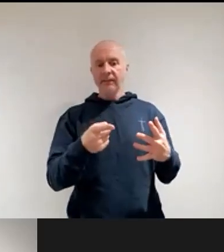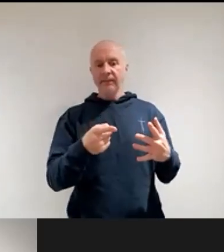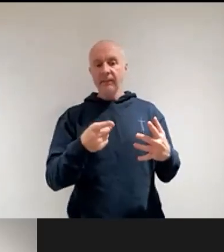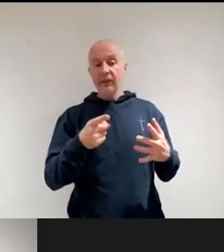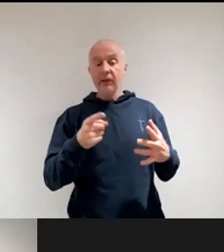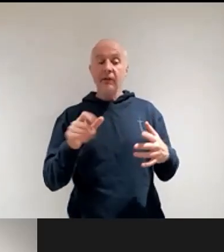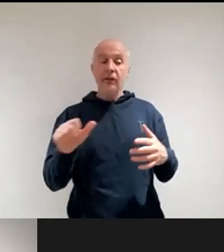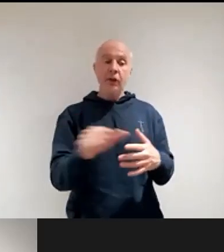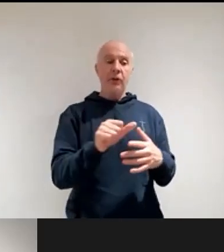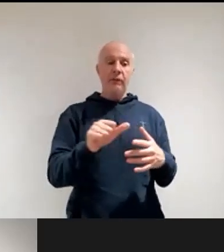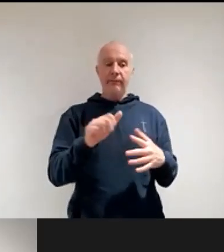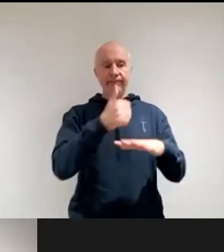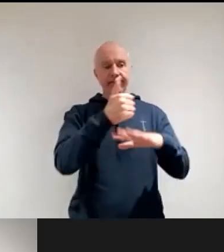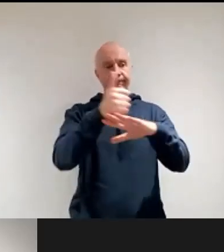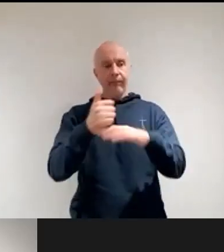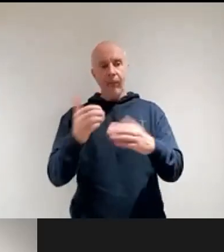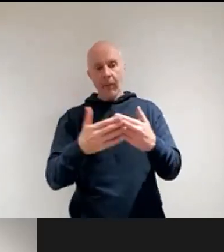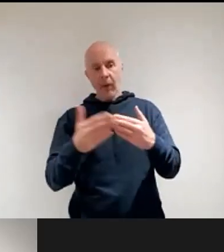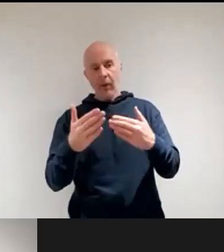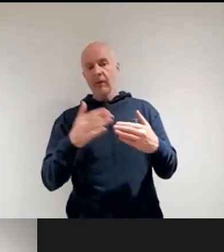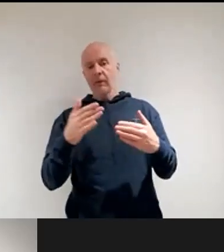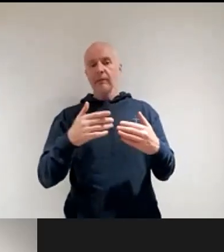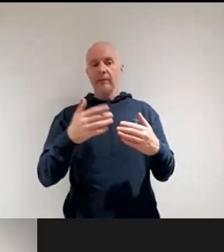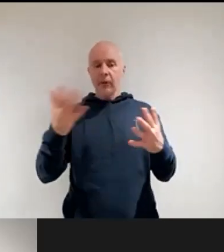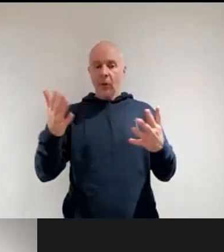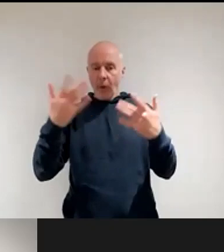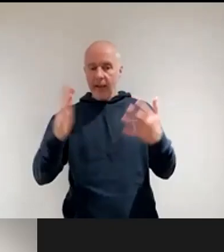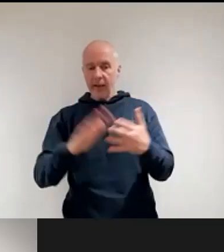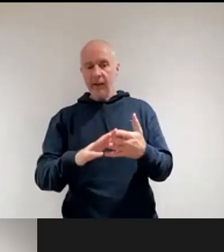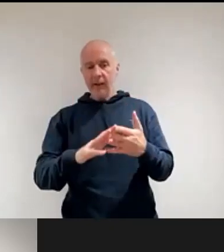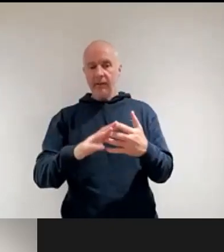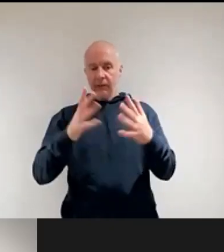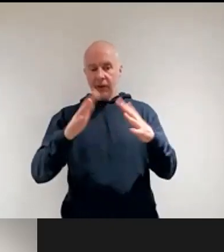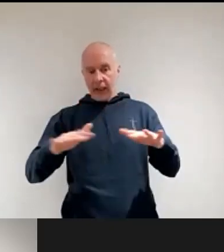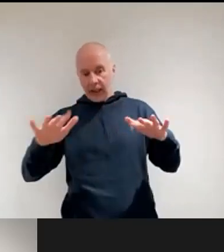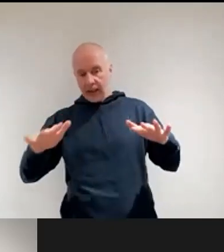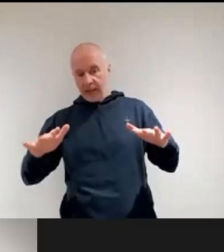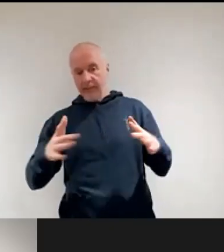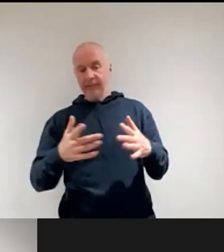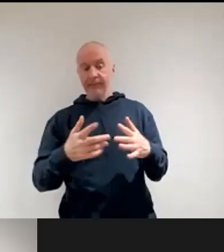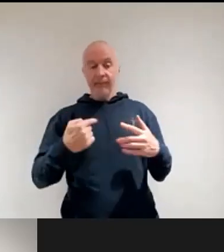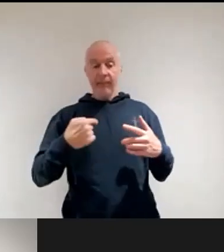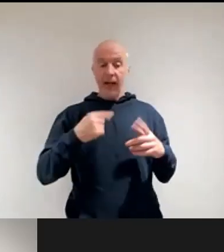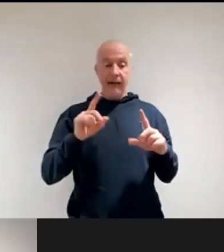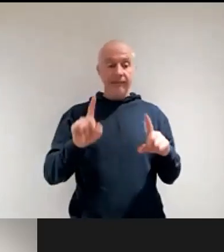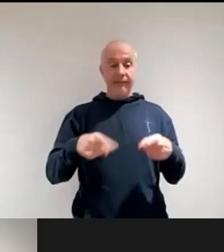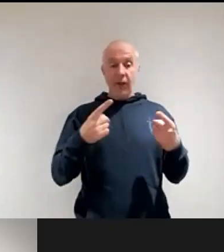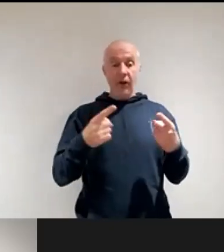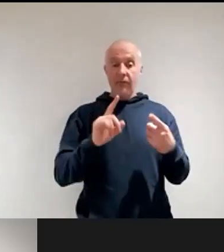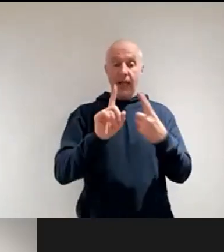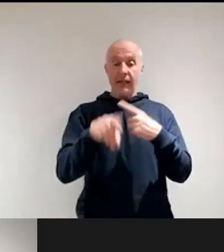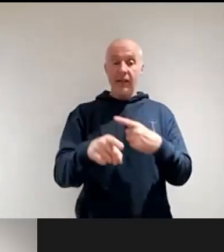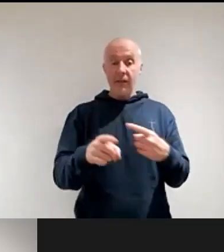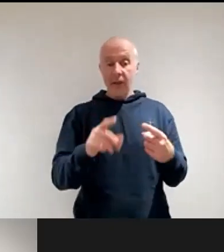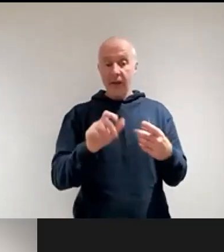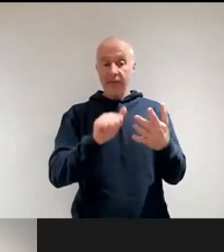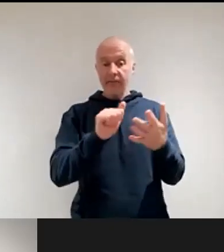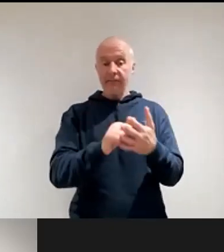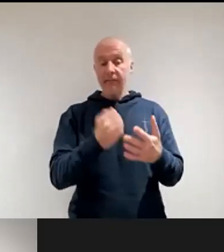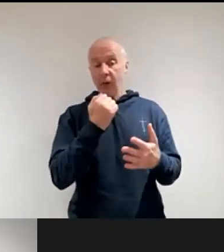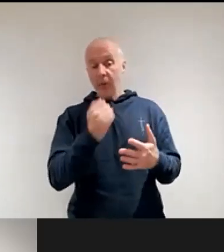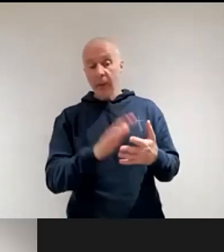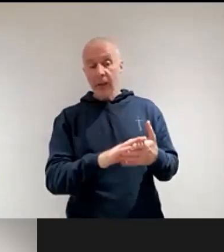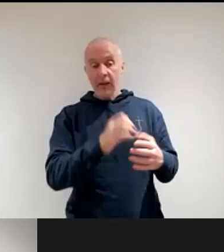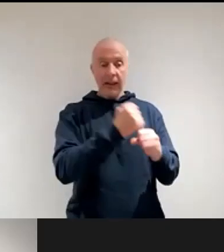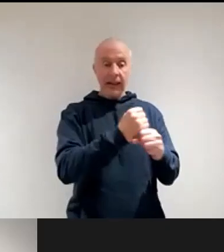fuels to be able to cope with that. So it's not a question, unfortunately, I can't answer with any number here in gigawatt or percent. Every